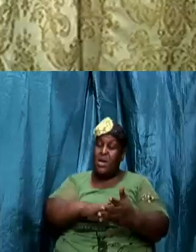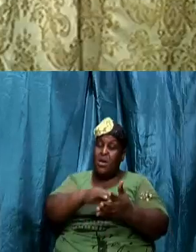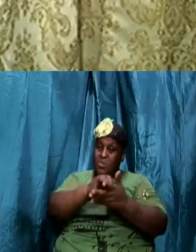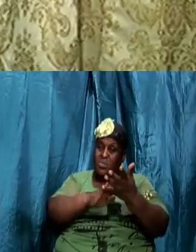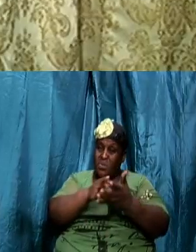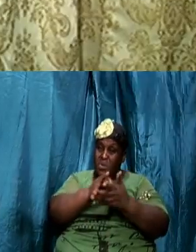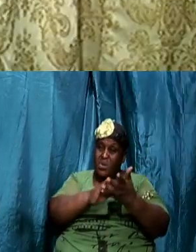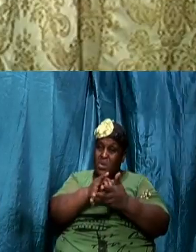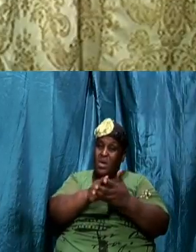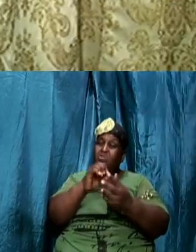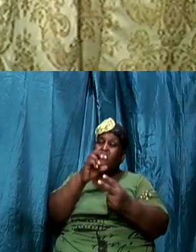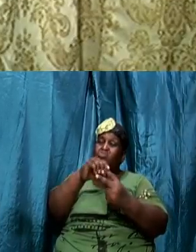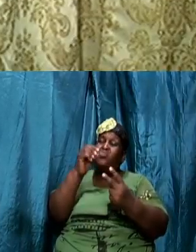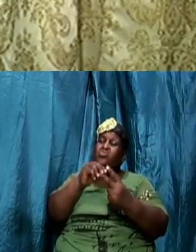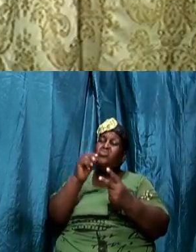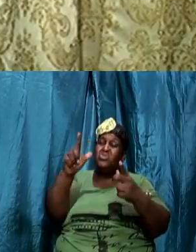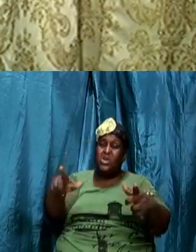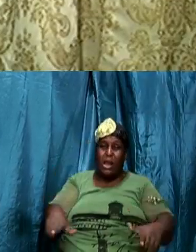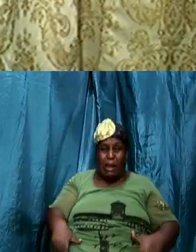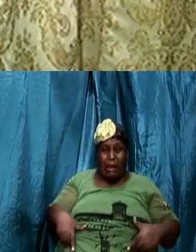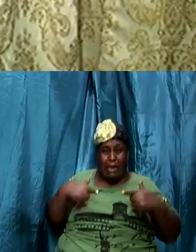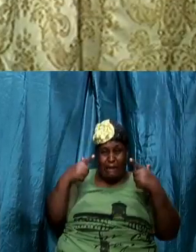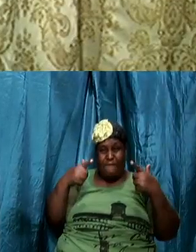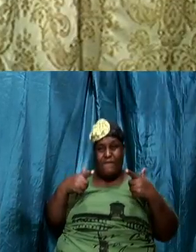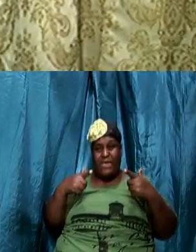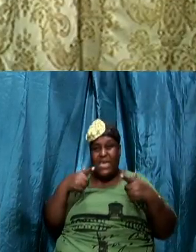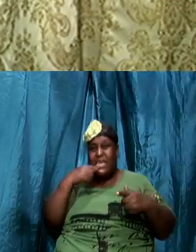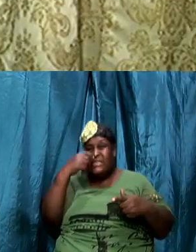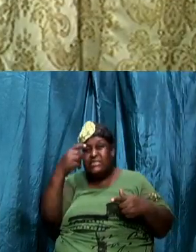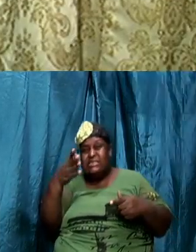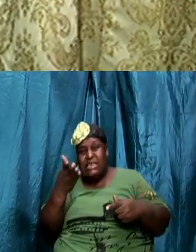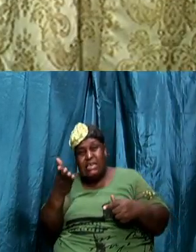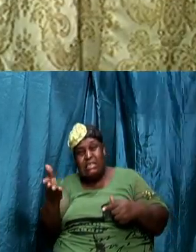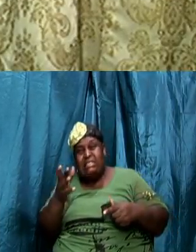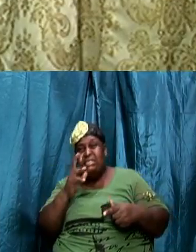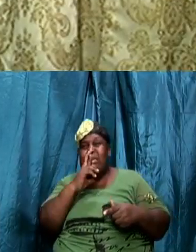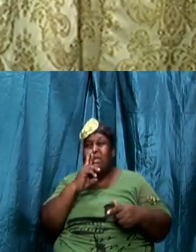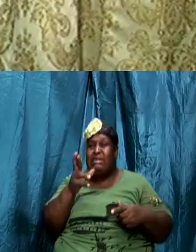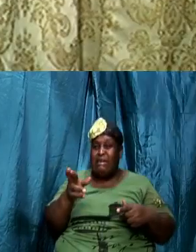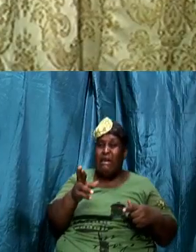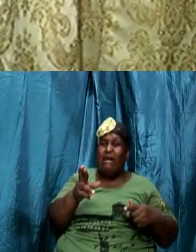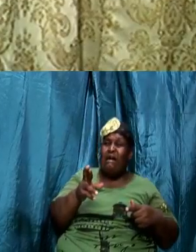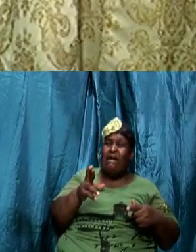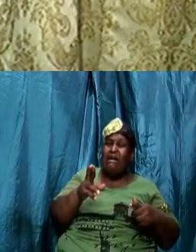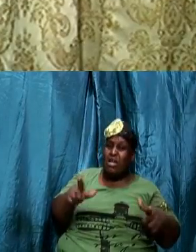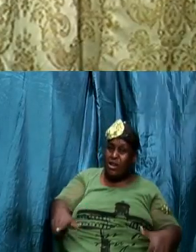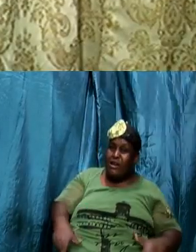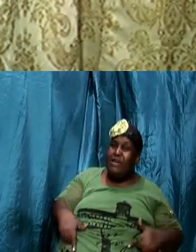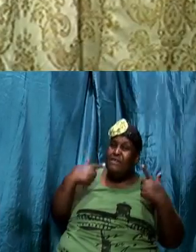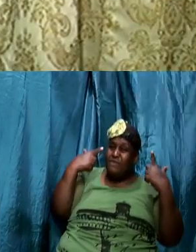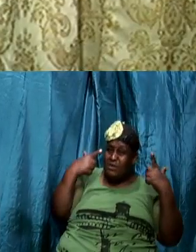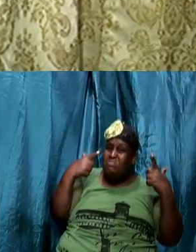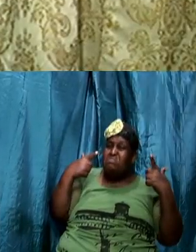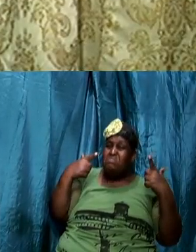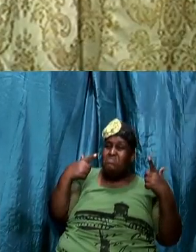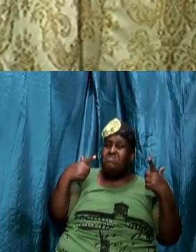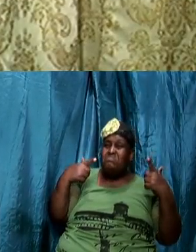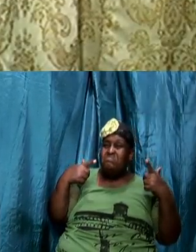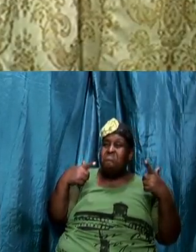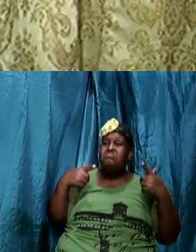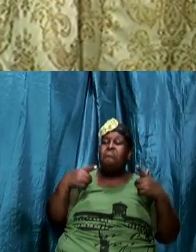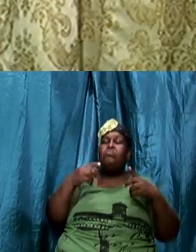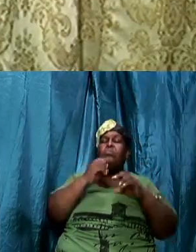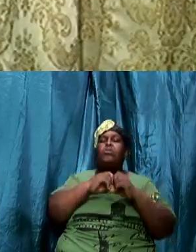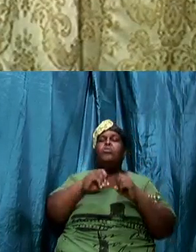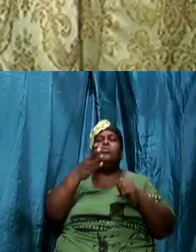certain way are saying that they are radical and we're not conforming to established ways of serving God.